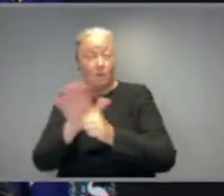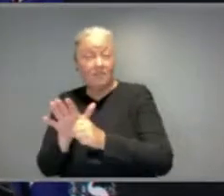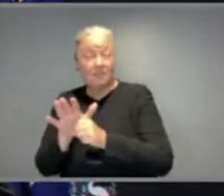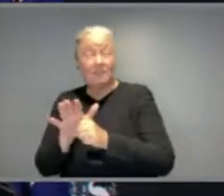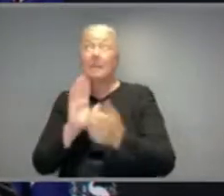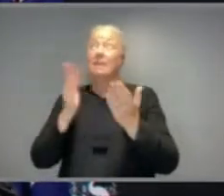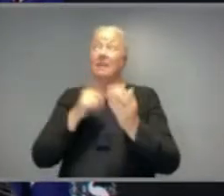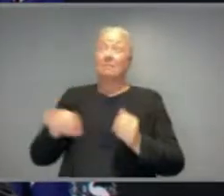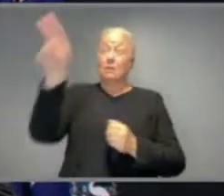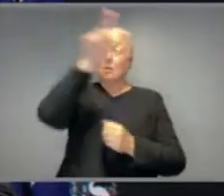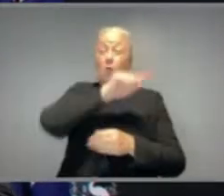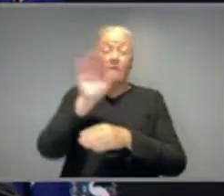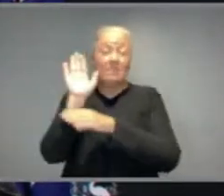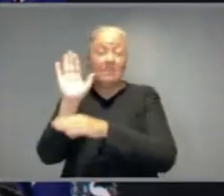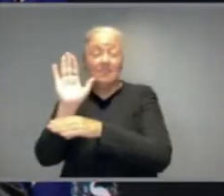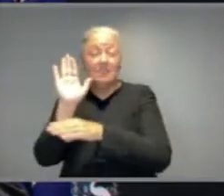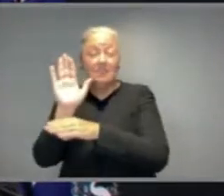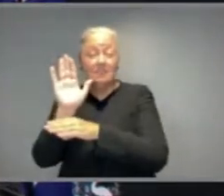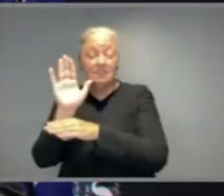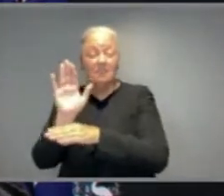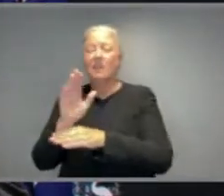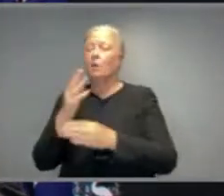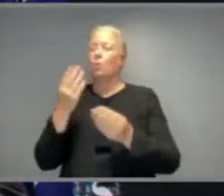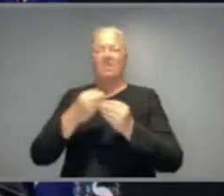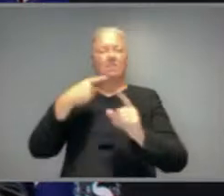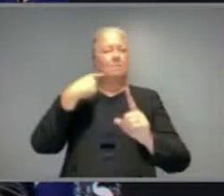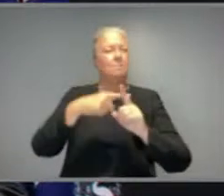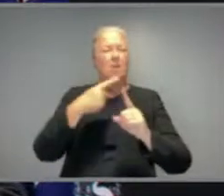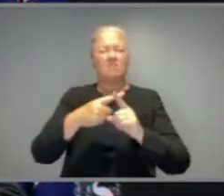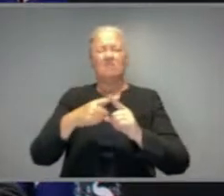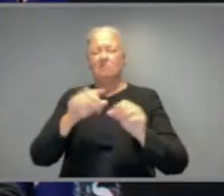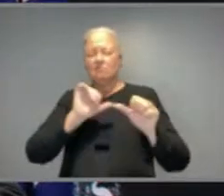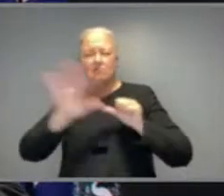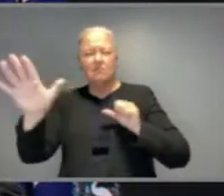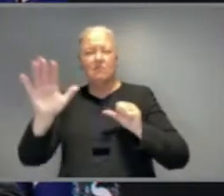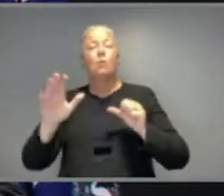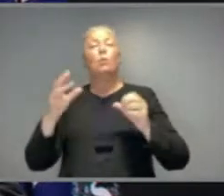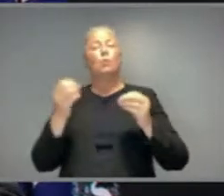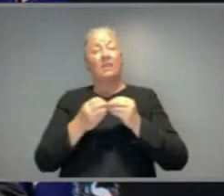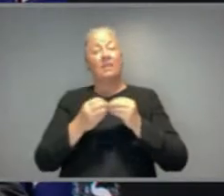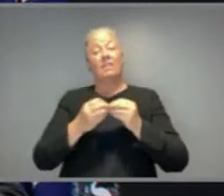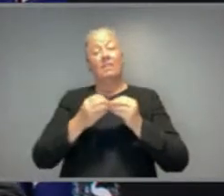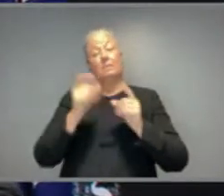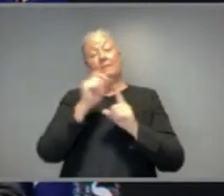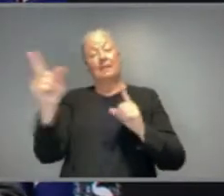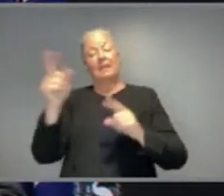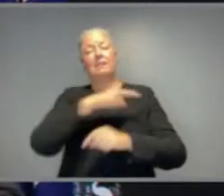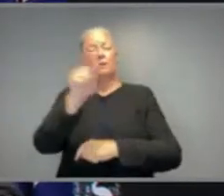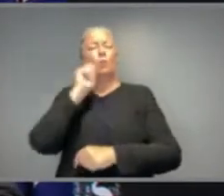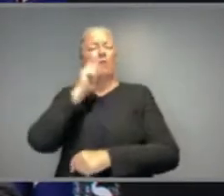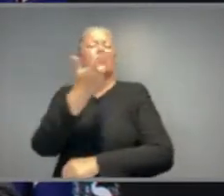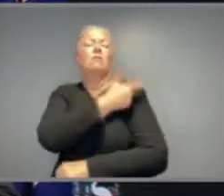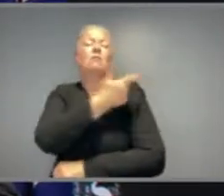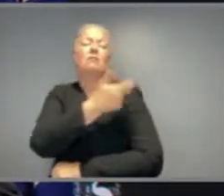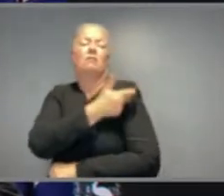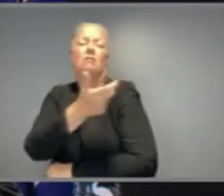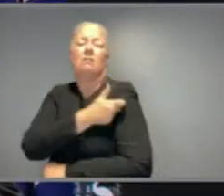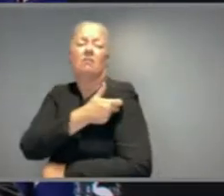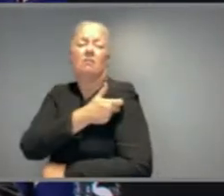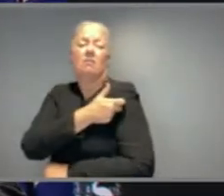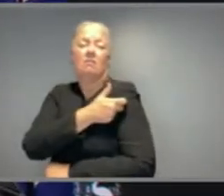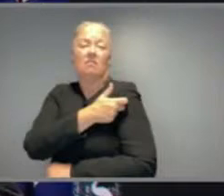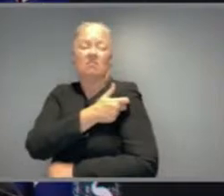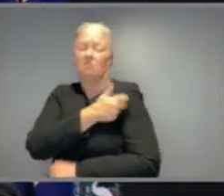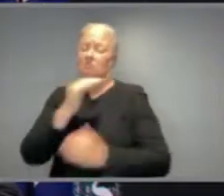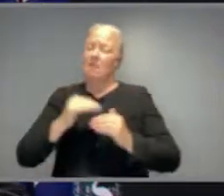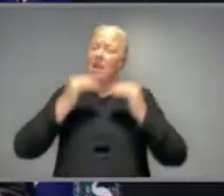in the world to come through COVID, and a vaccinated population that is achieving the marks that we wish it to achieve.